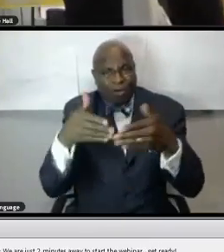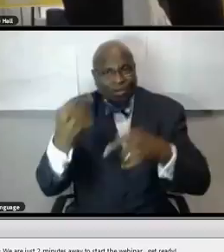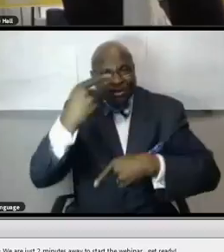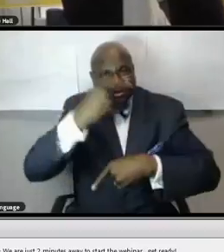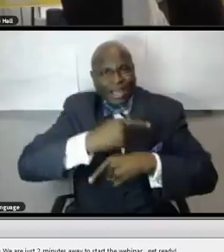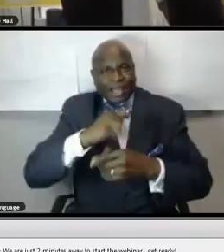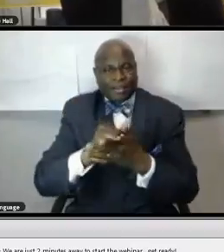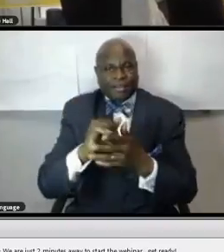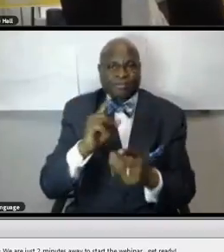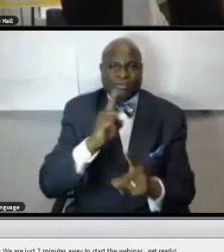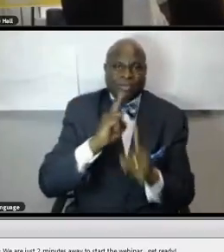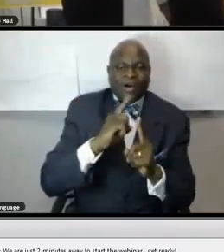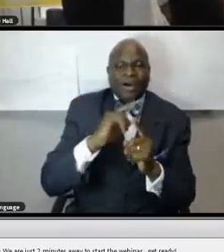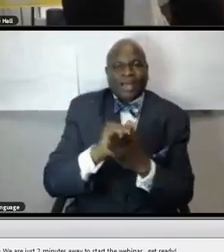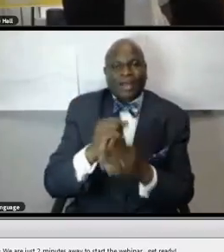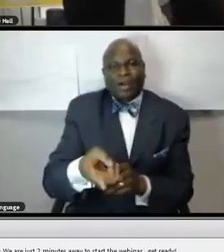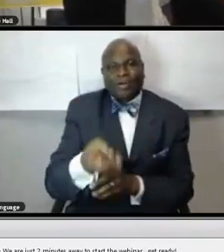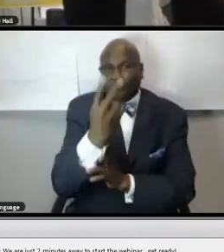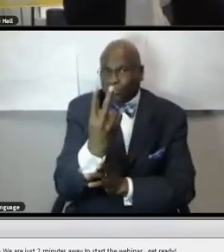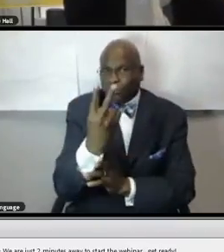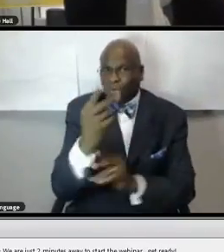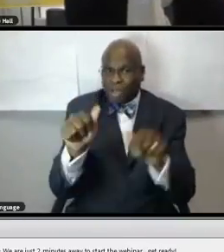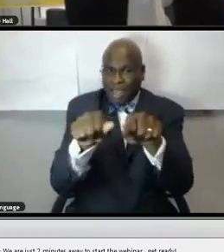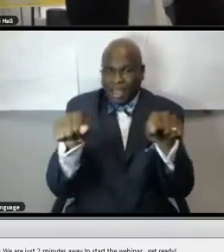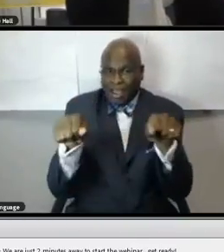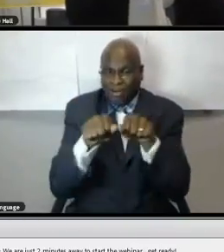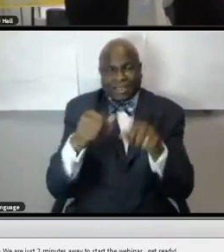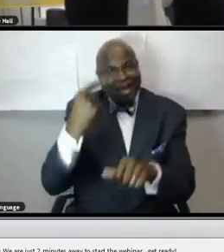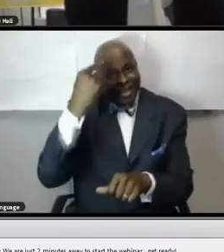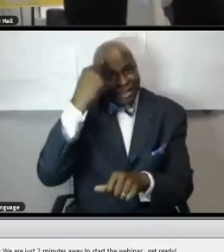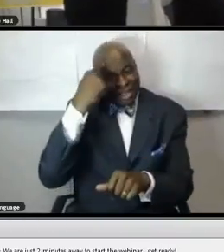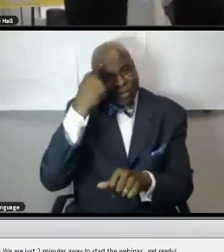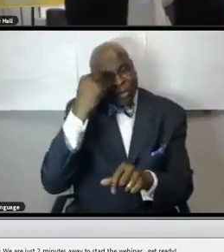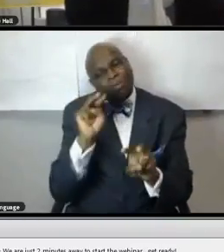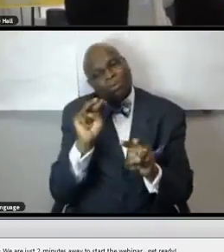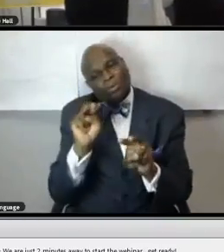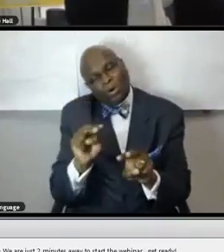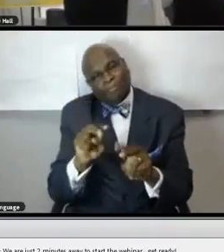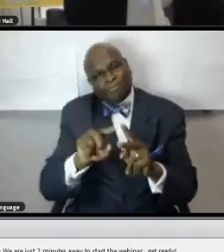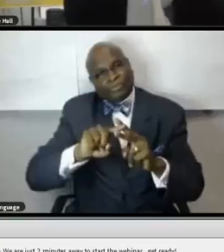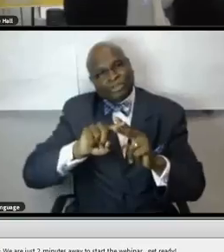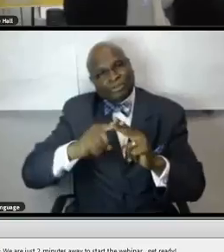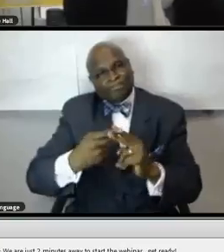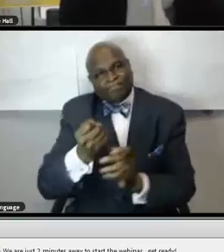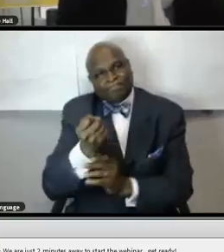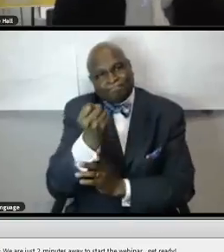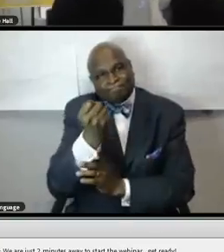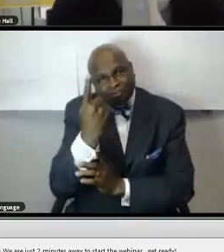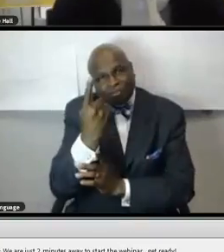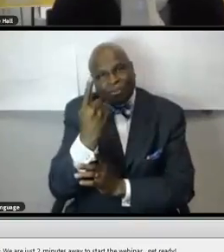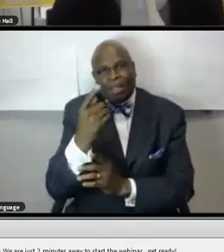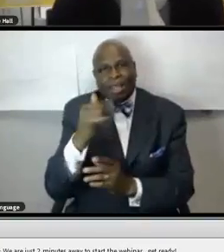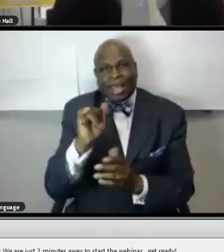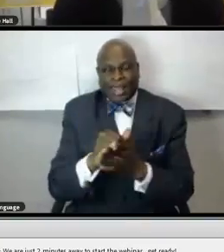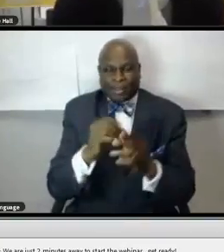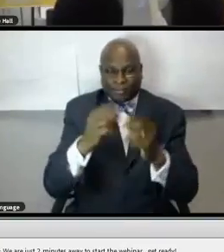this talk that there are two areas where I think we can look to start to understand and